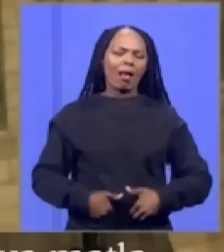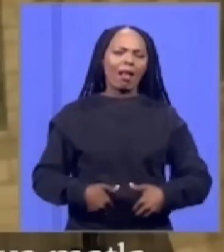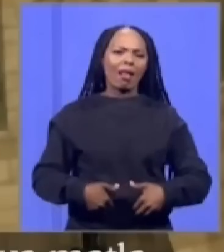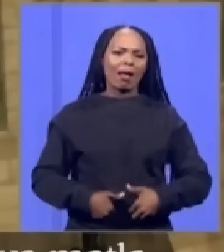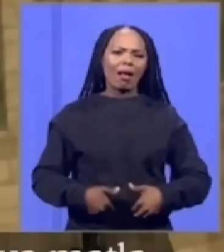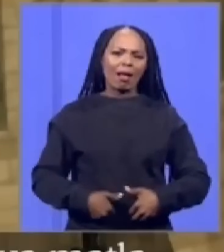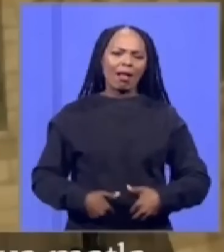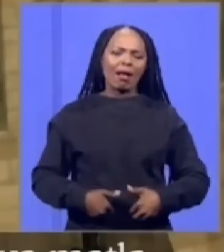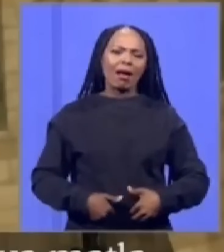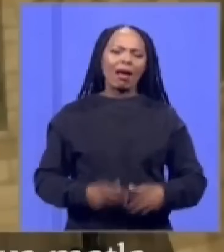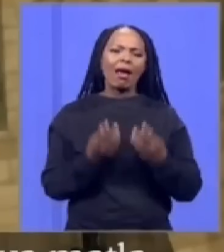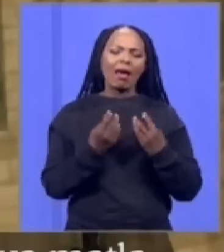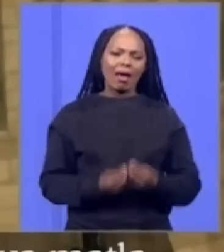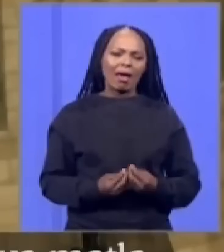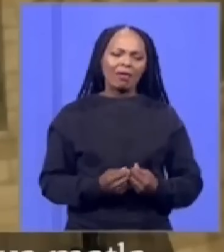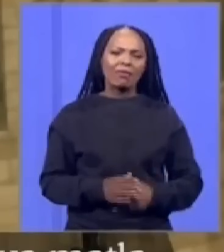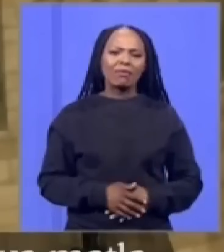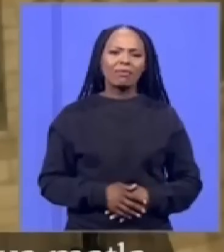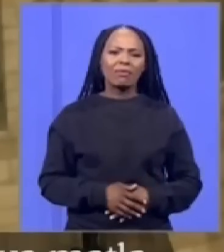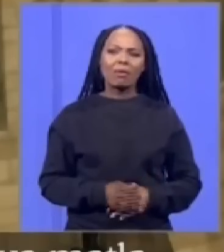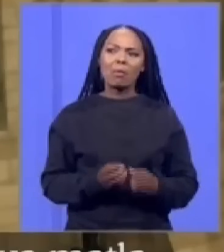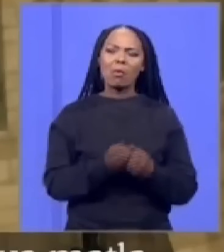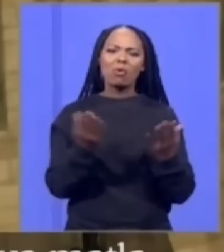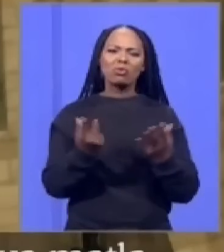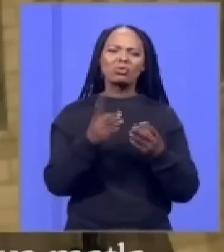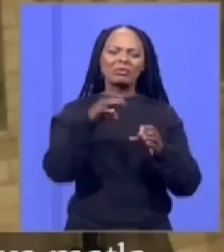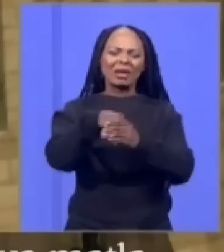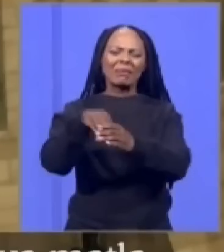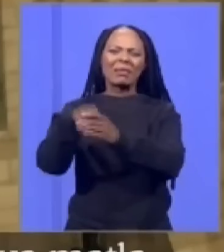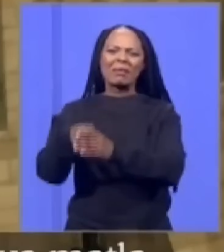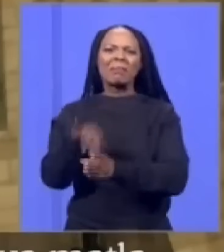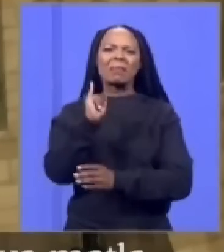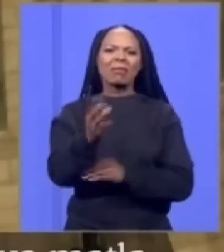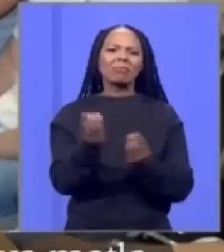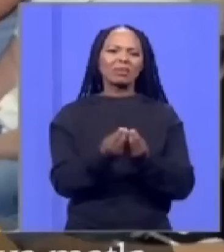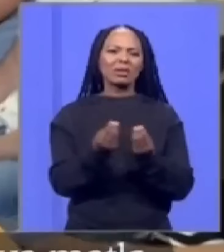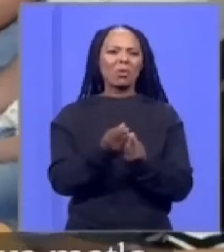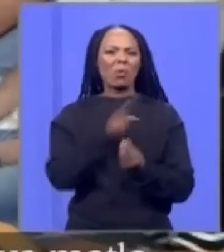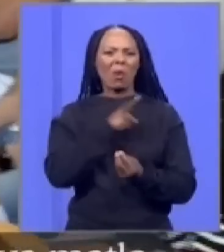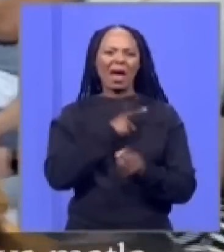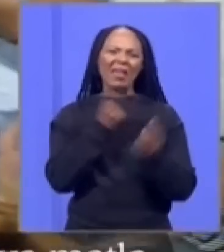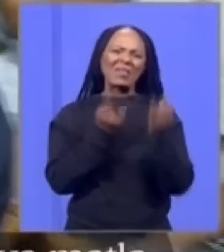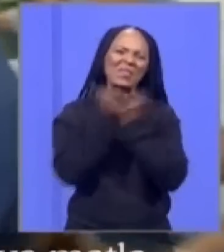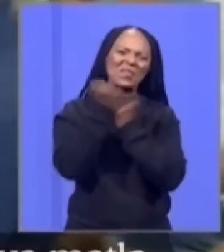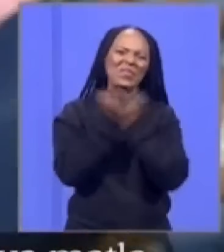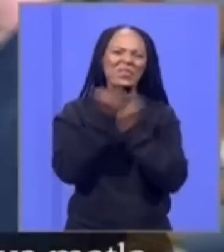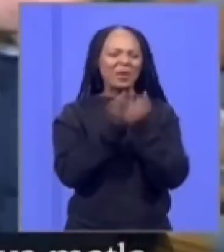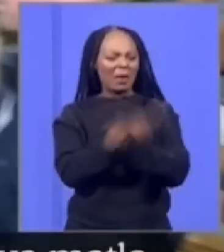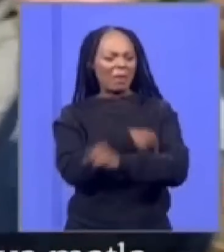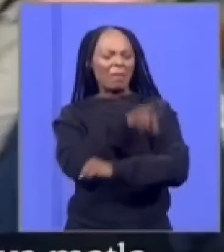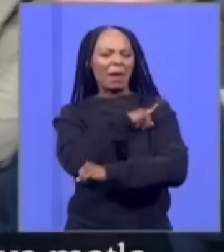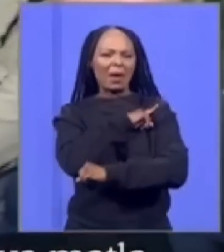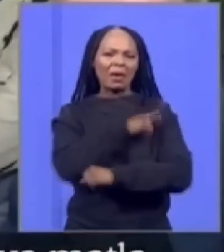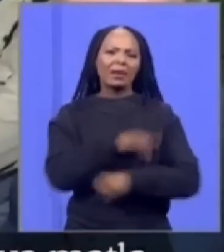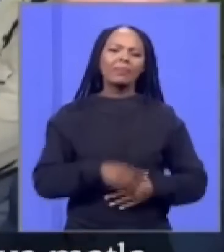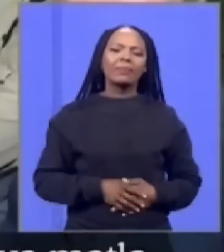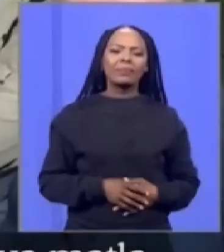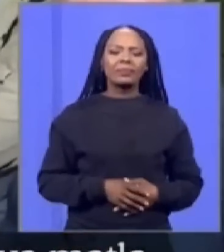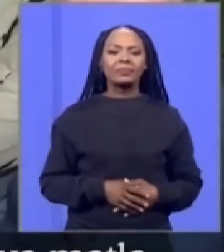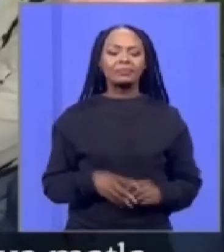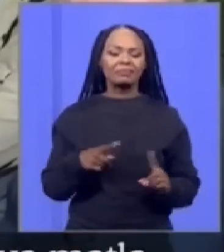hungrier for the ill-begotten proceeds of power. Molaetsa wa hae wa Keresemese e